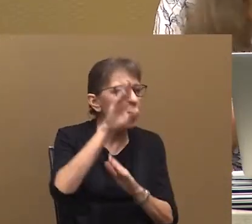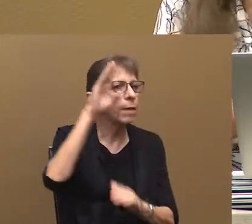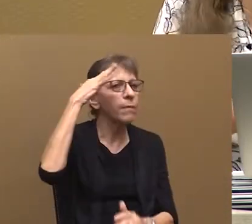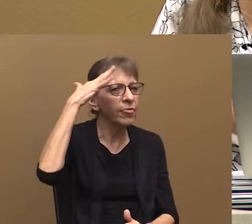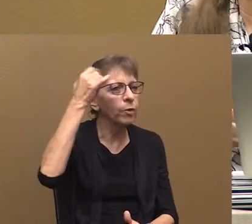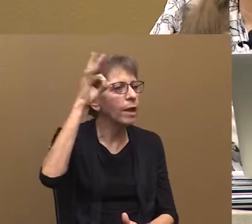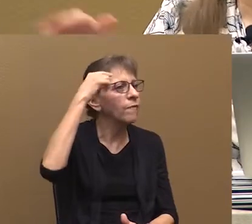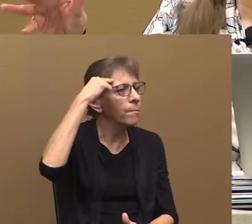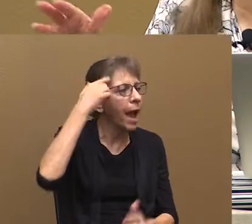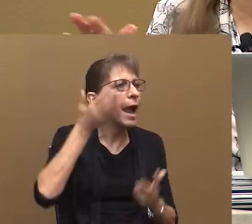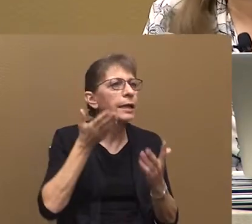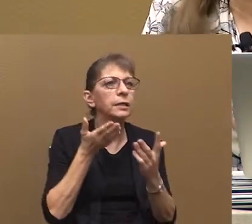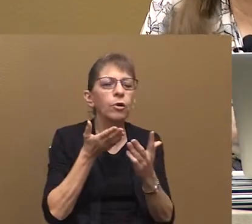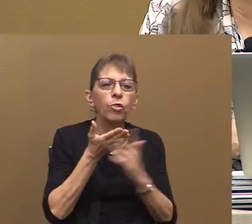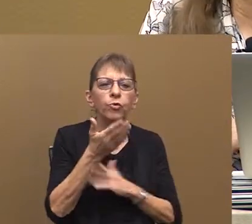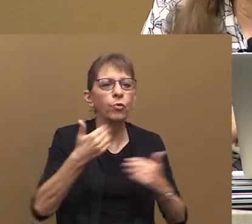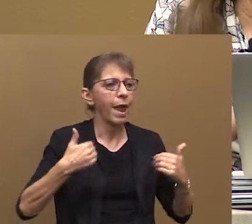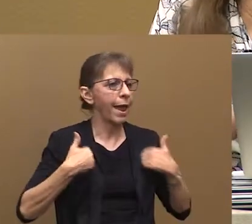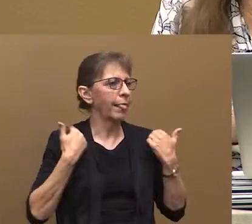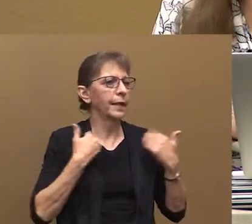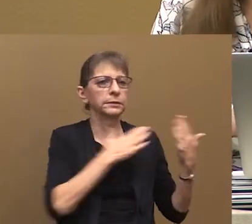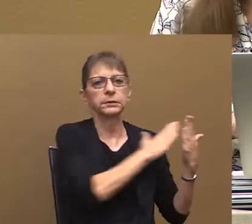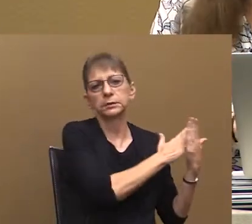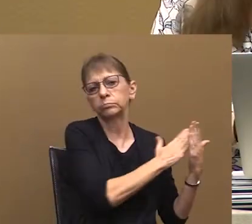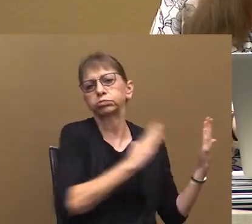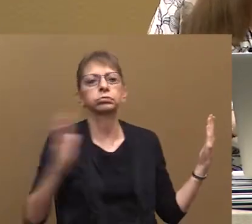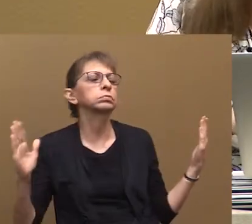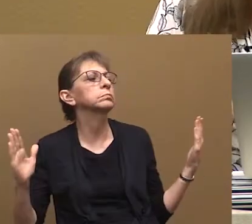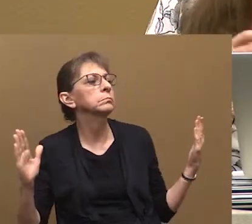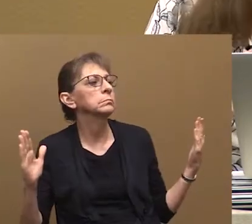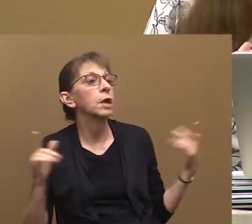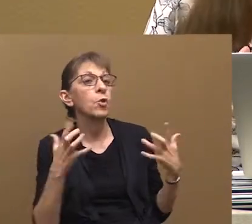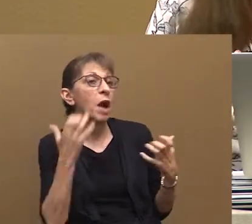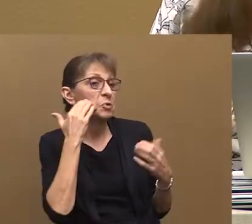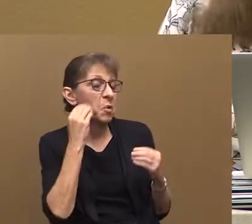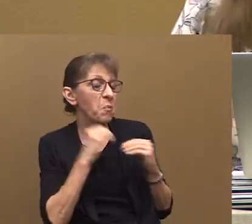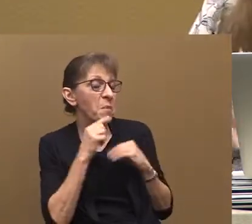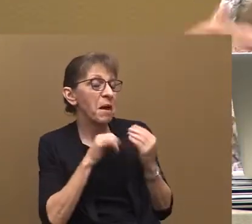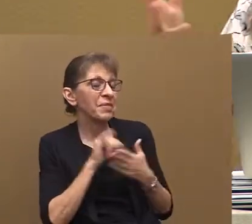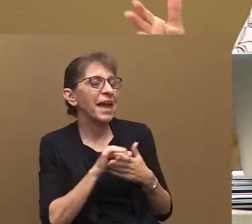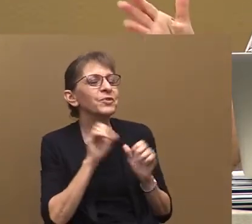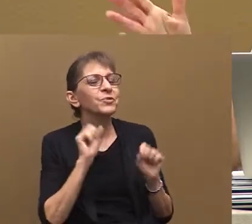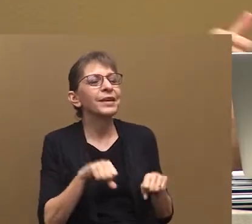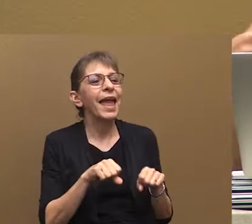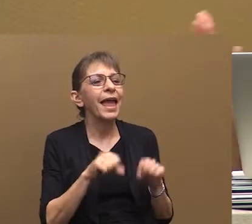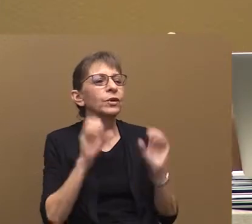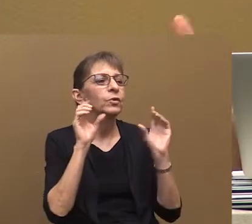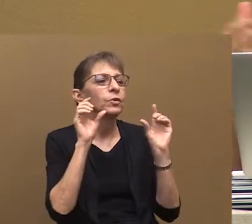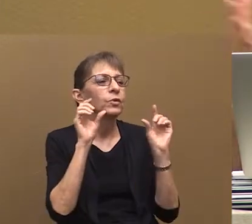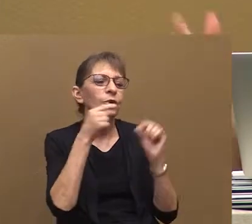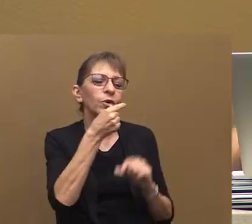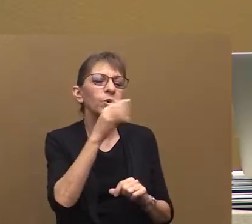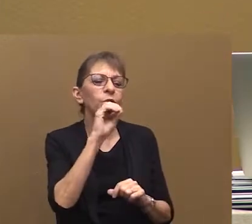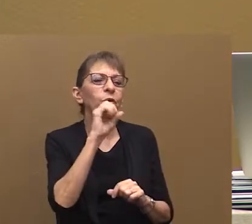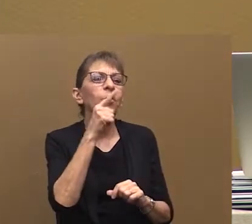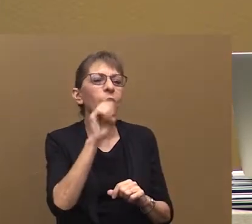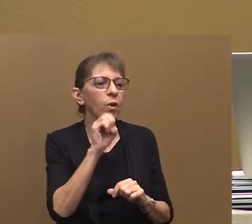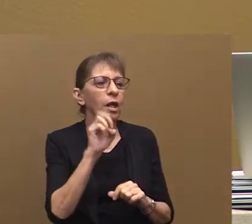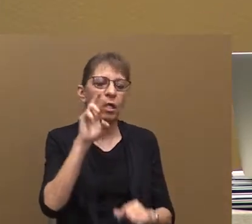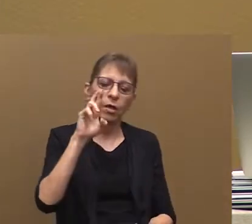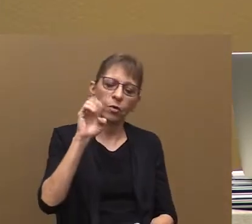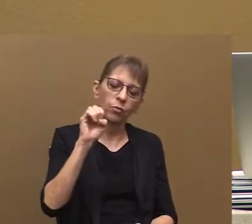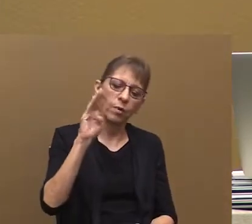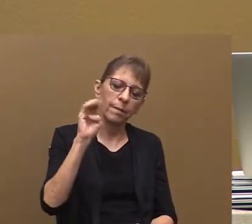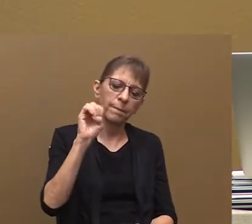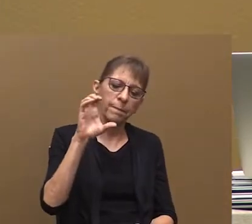of mind, like through adolescence. And if you want to know more about this, you can Google